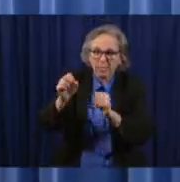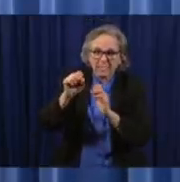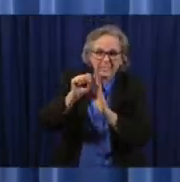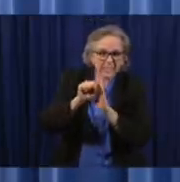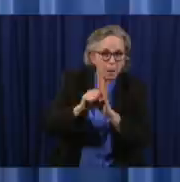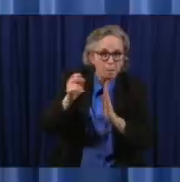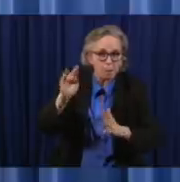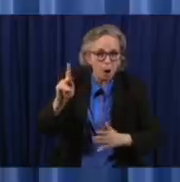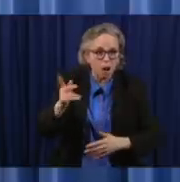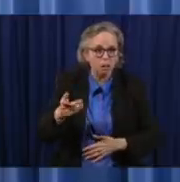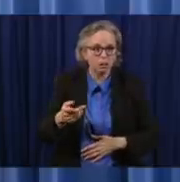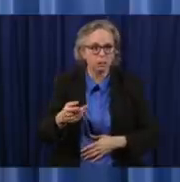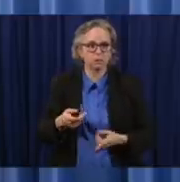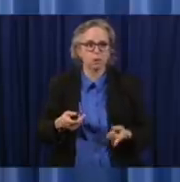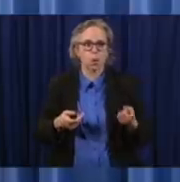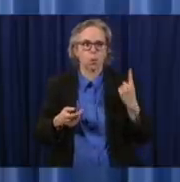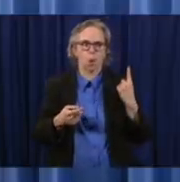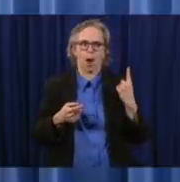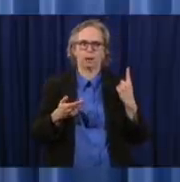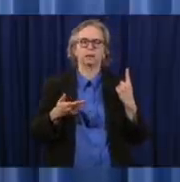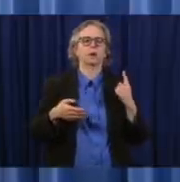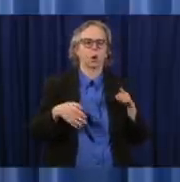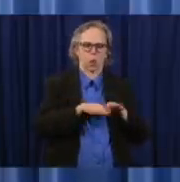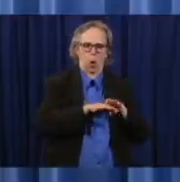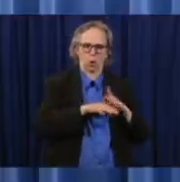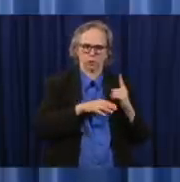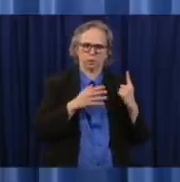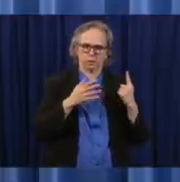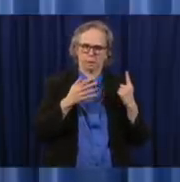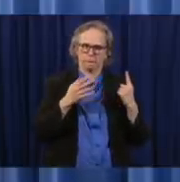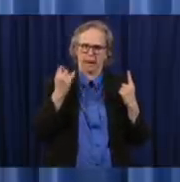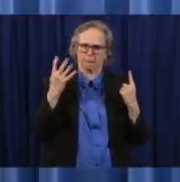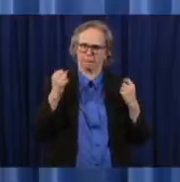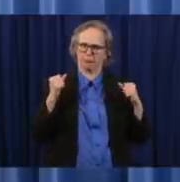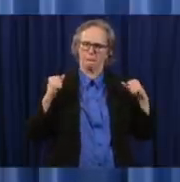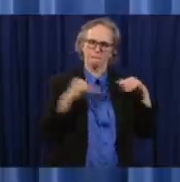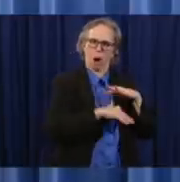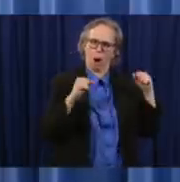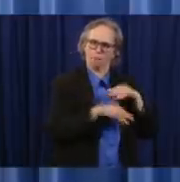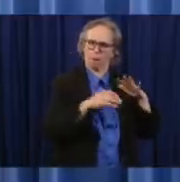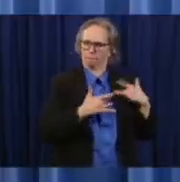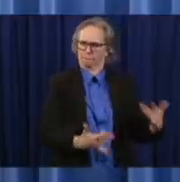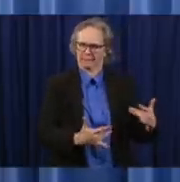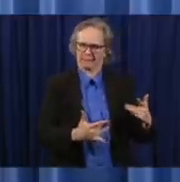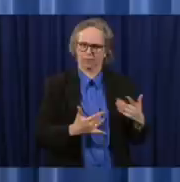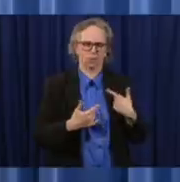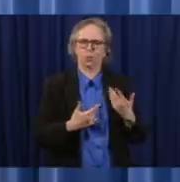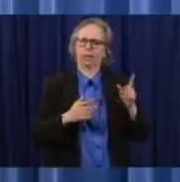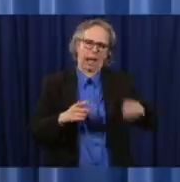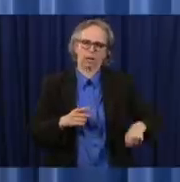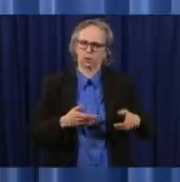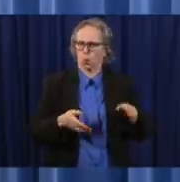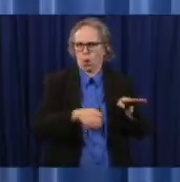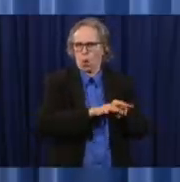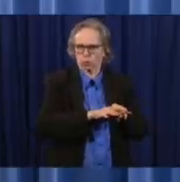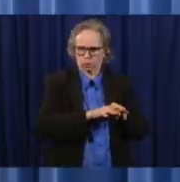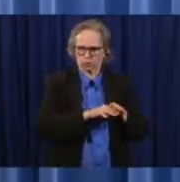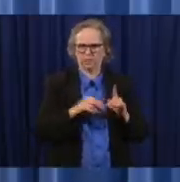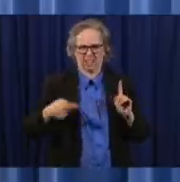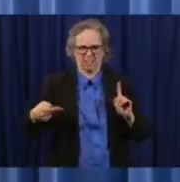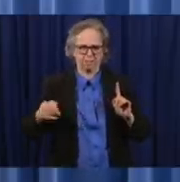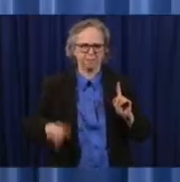closed just because of the great number of people who come there, and it was impossible to keep the social distancing. But the other